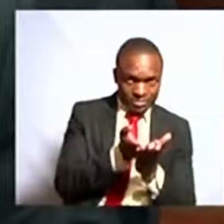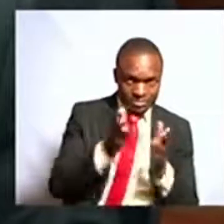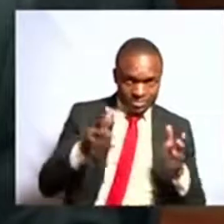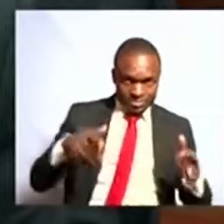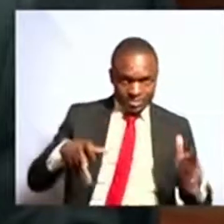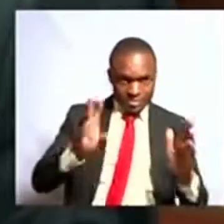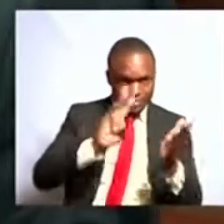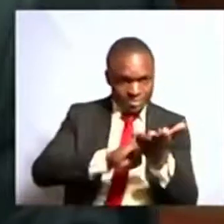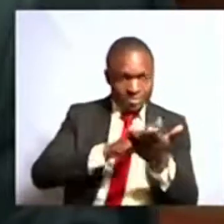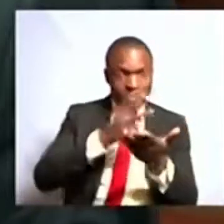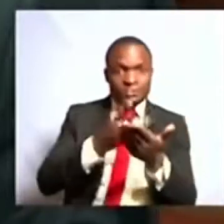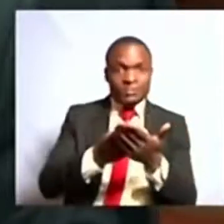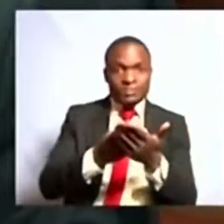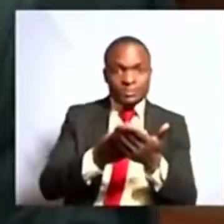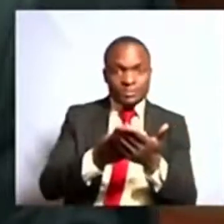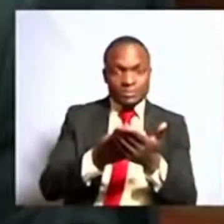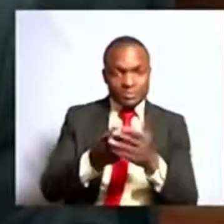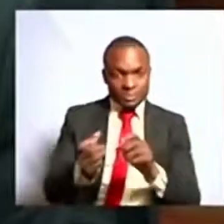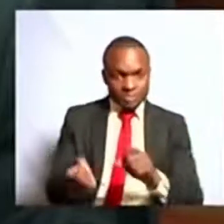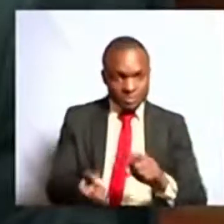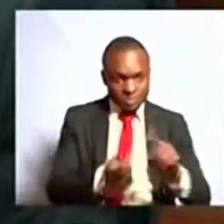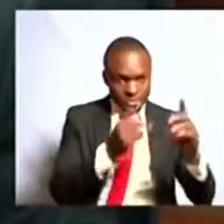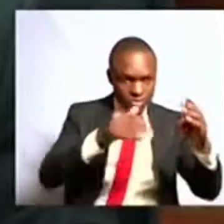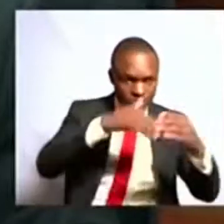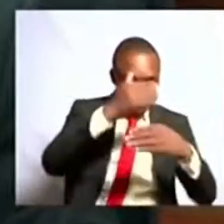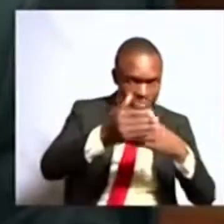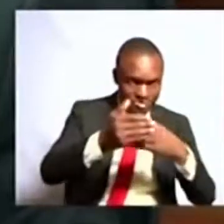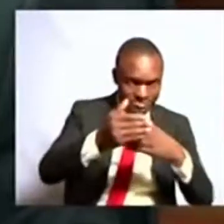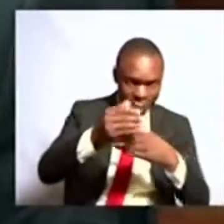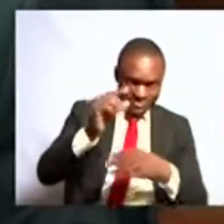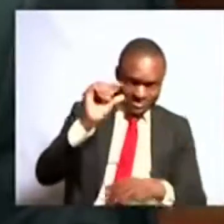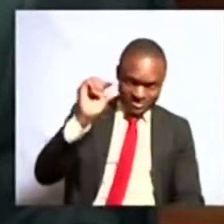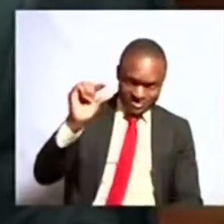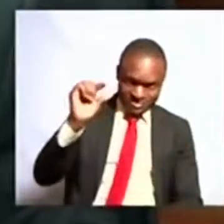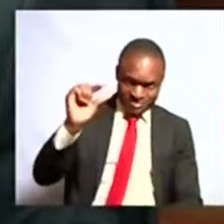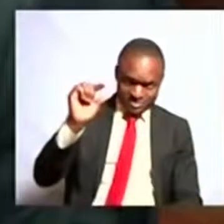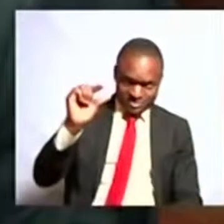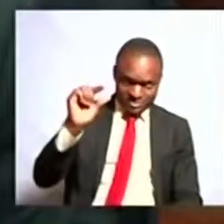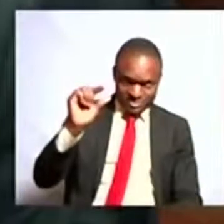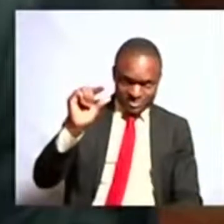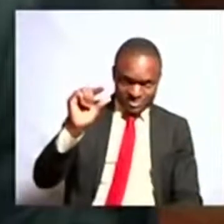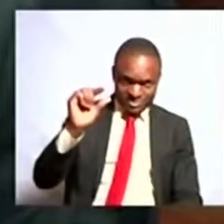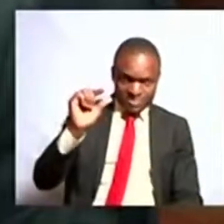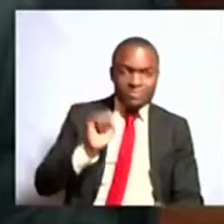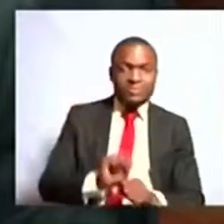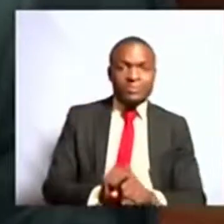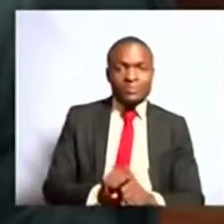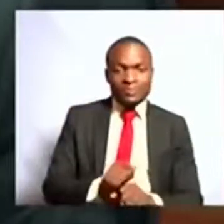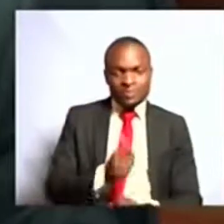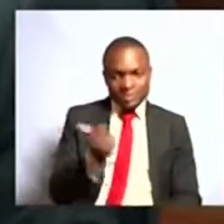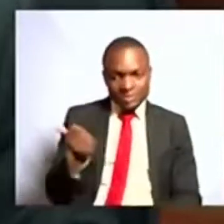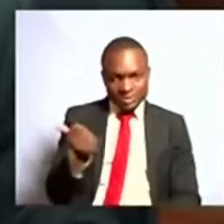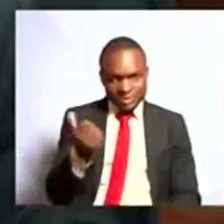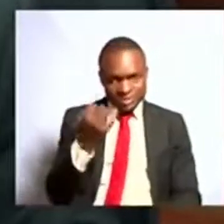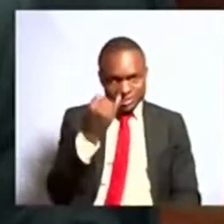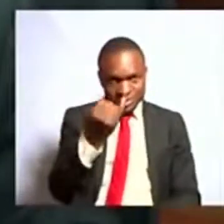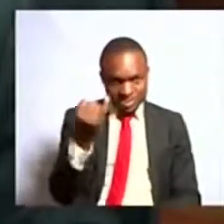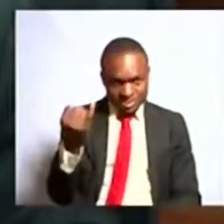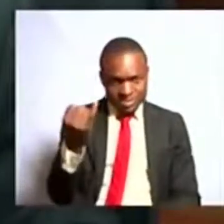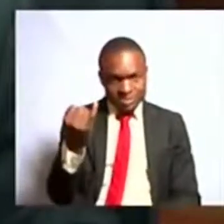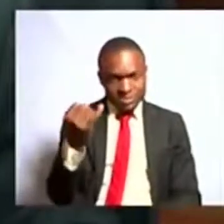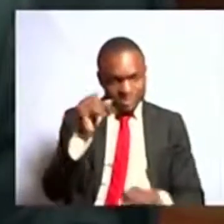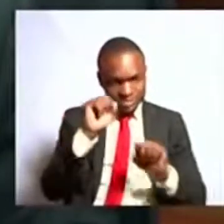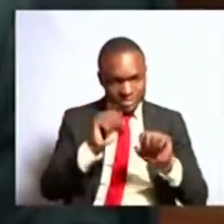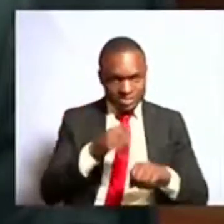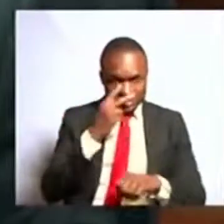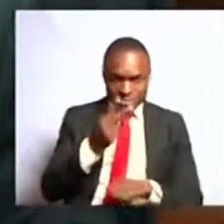the witness to leave us briefly for housekeeping matters so that we look